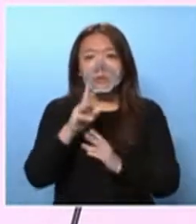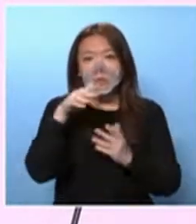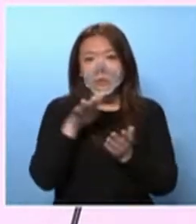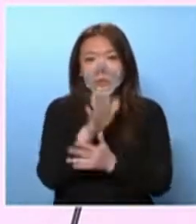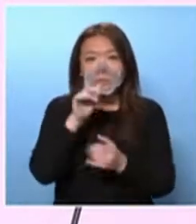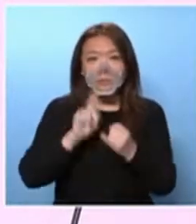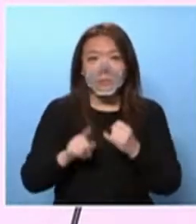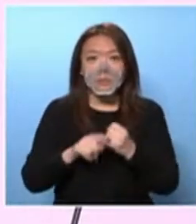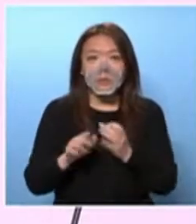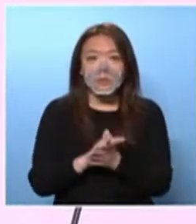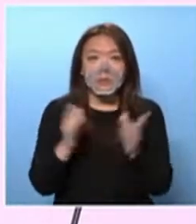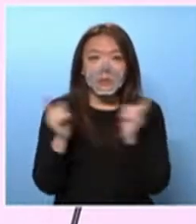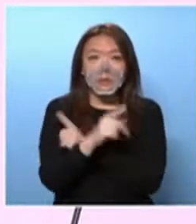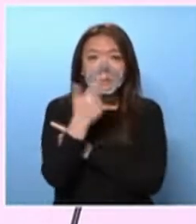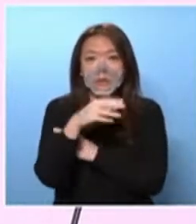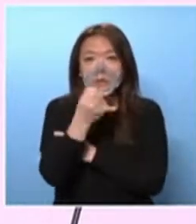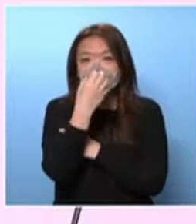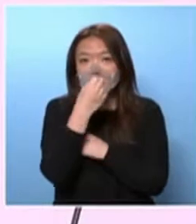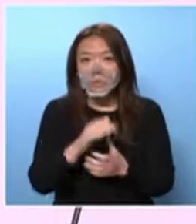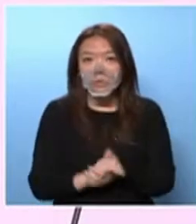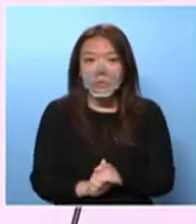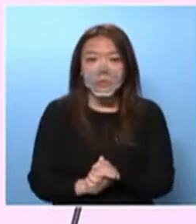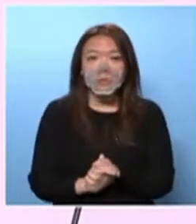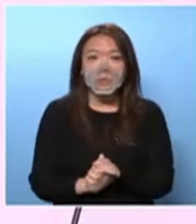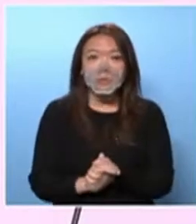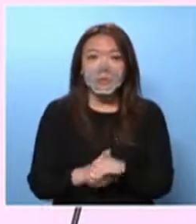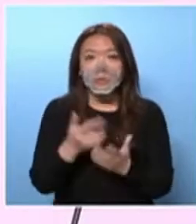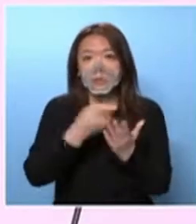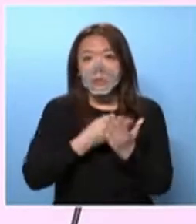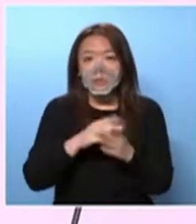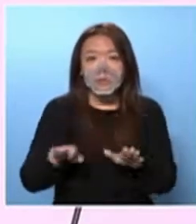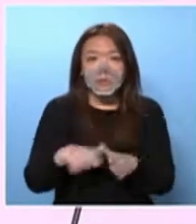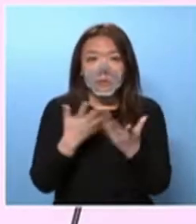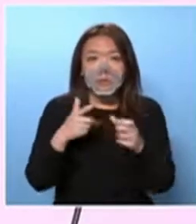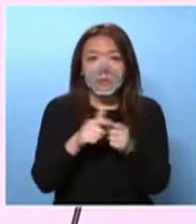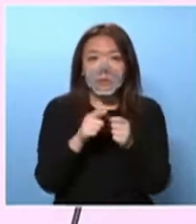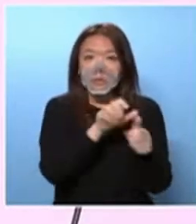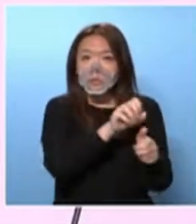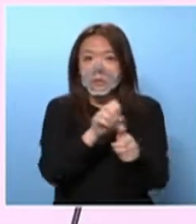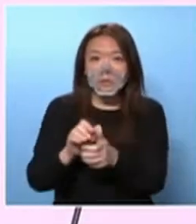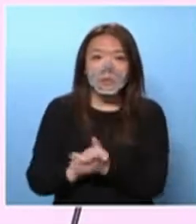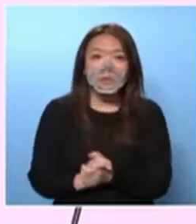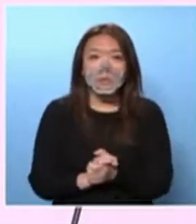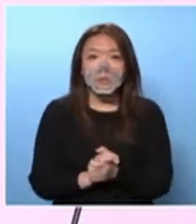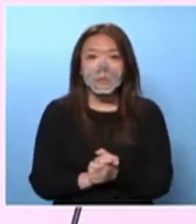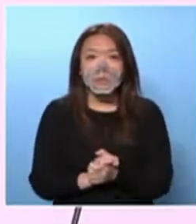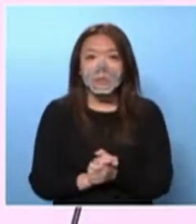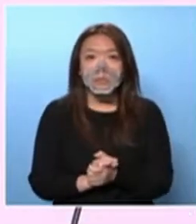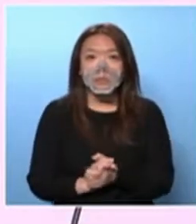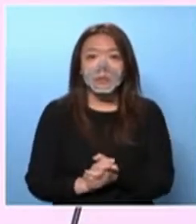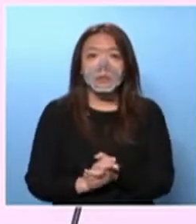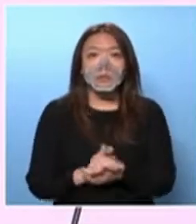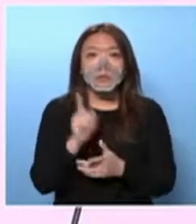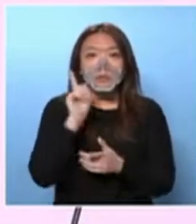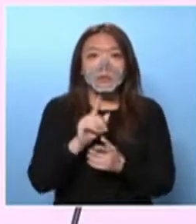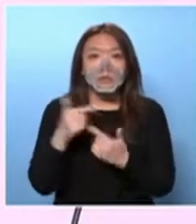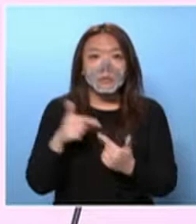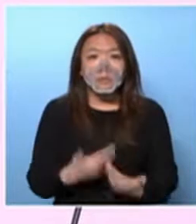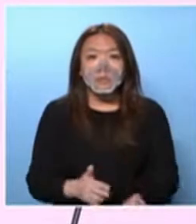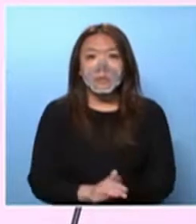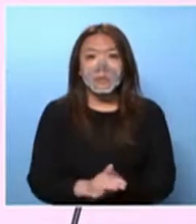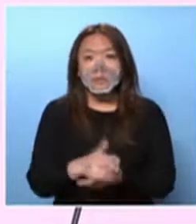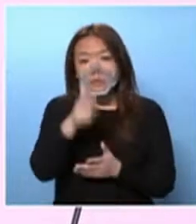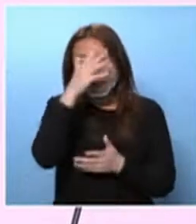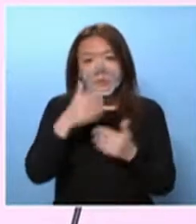in with the development of digital environments, the Commerce and Economic Development Bureau launched a public consultation exercise on updating Hong